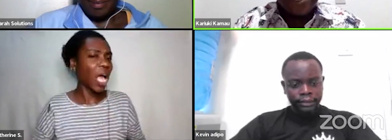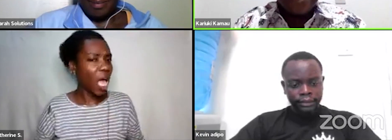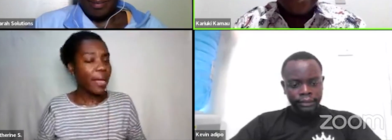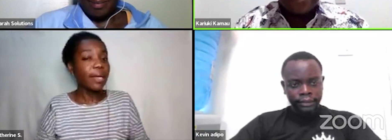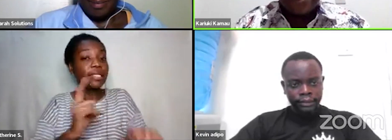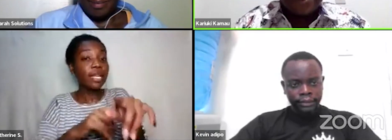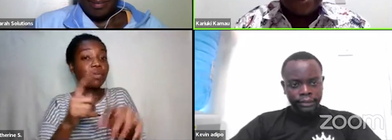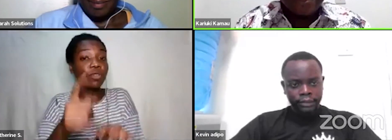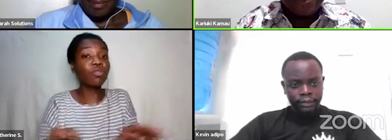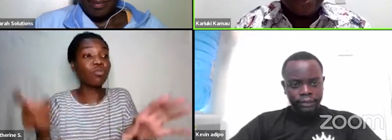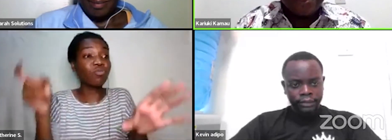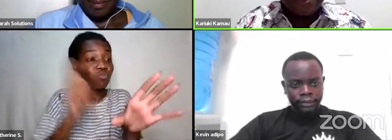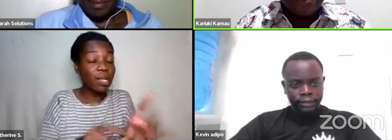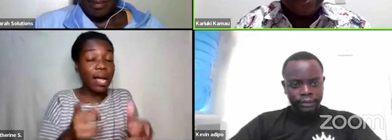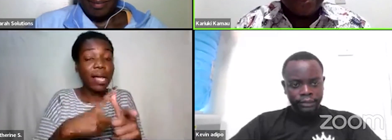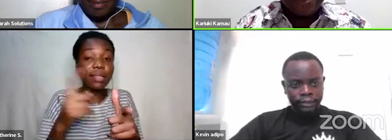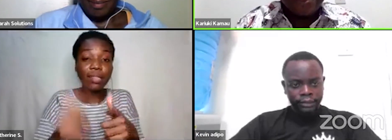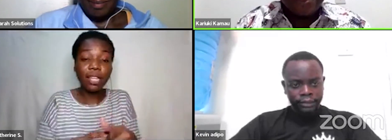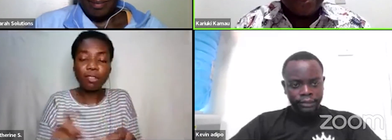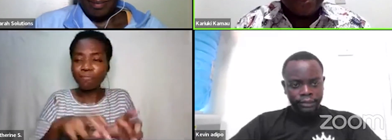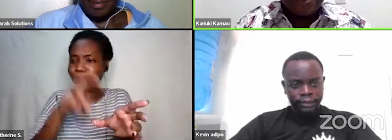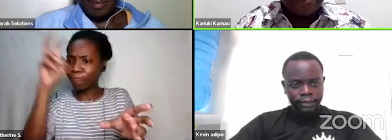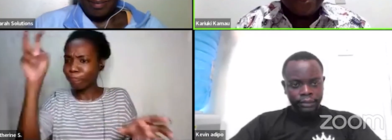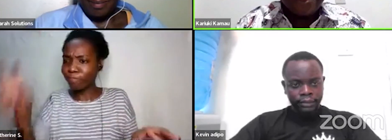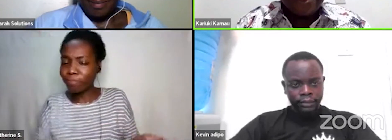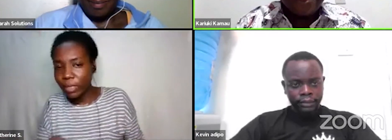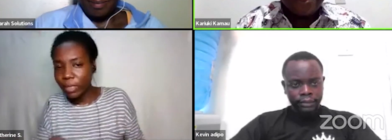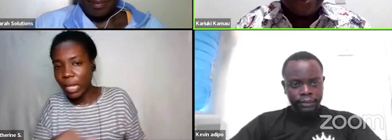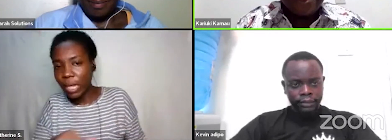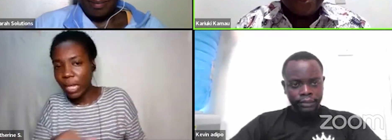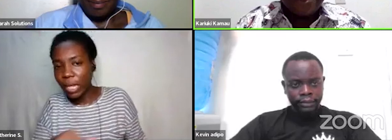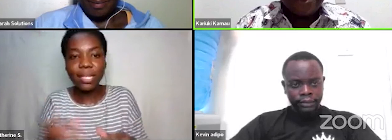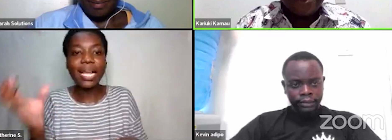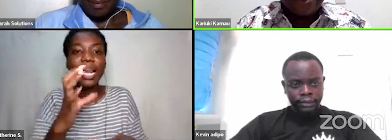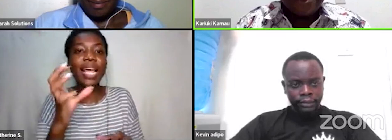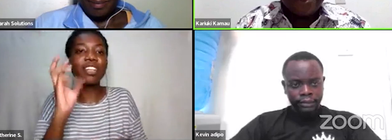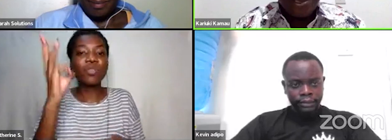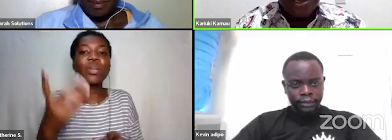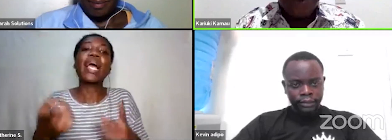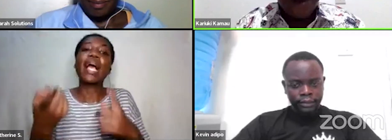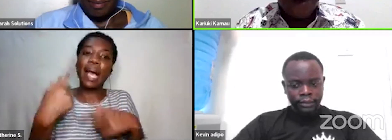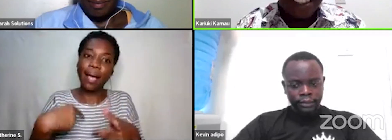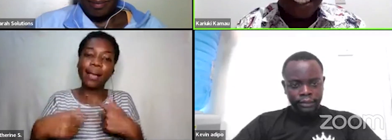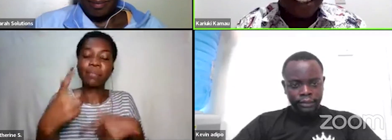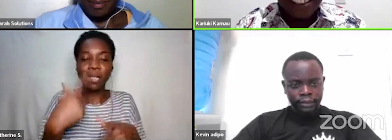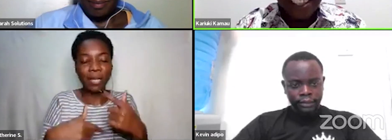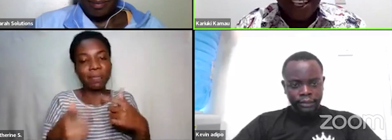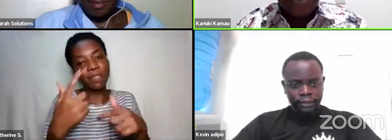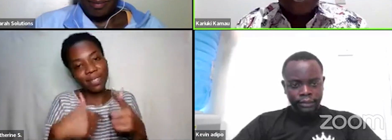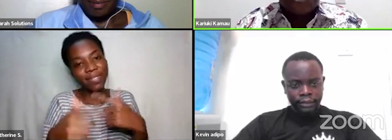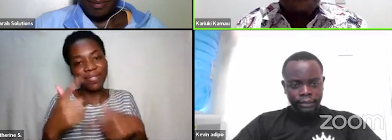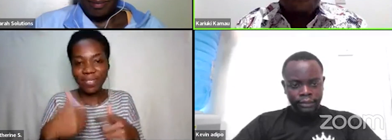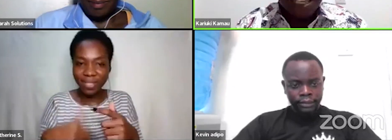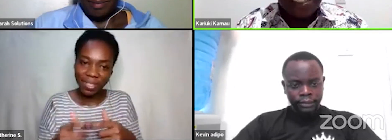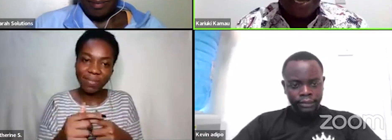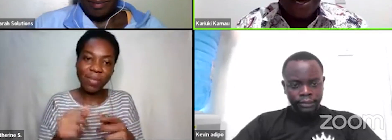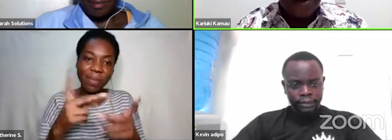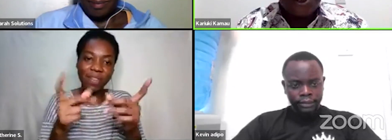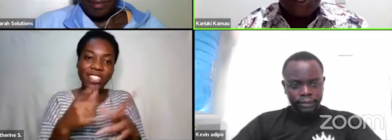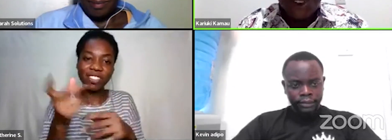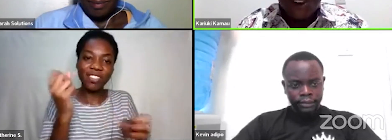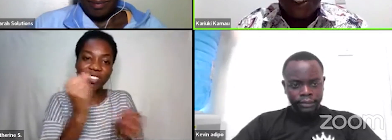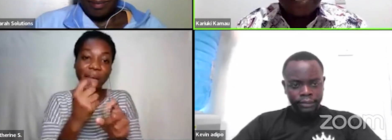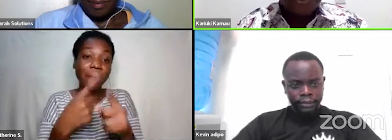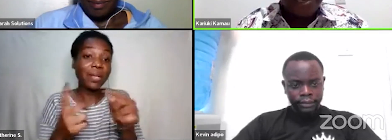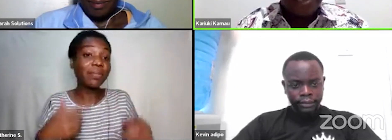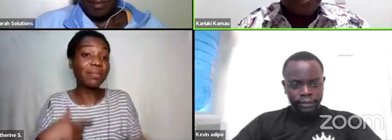other side, the client will start flowing the way they were flowing where you are working. I came to